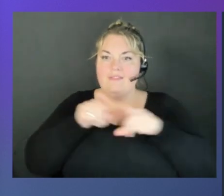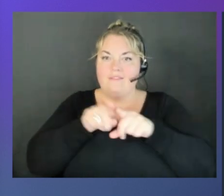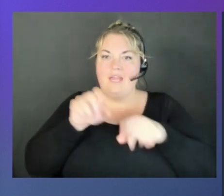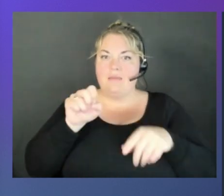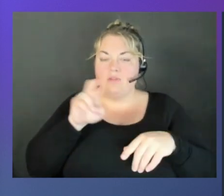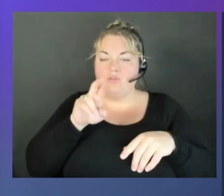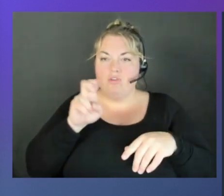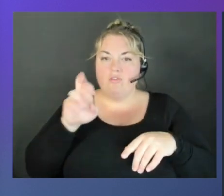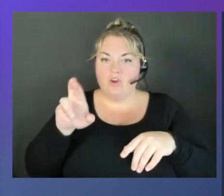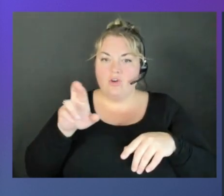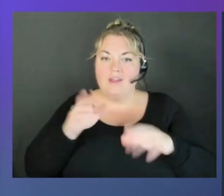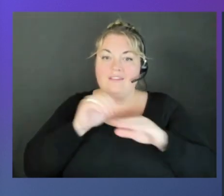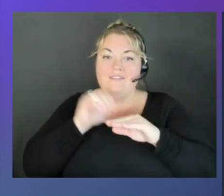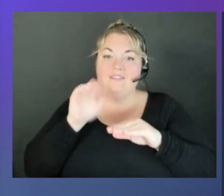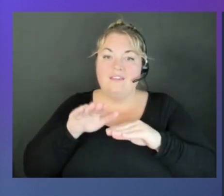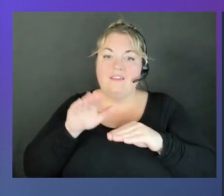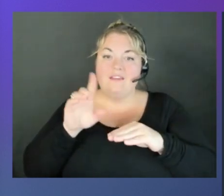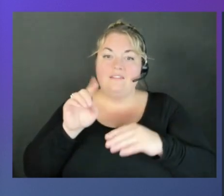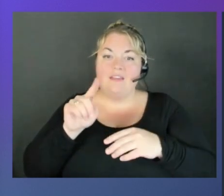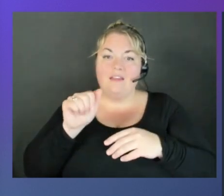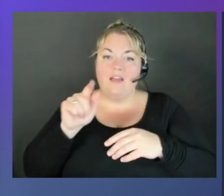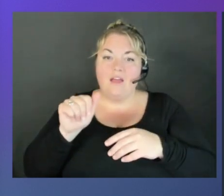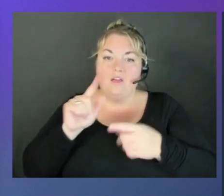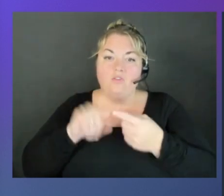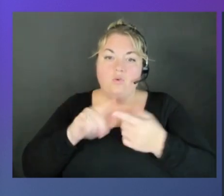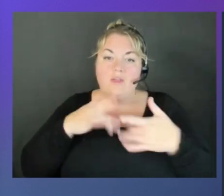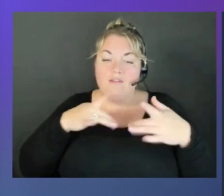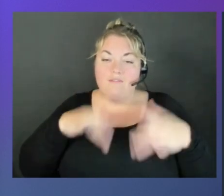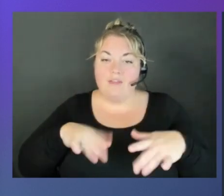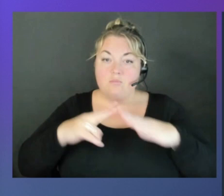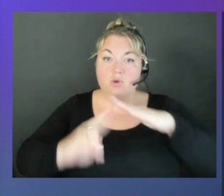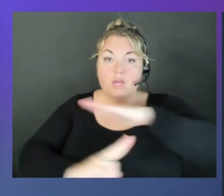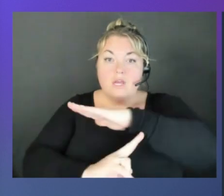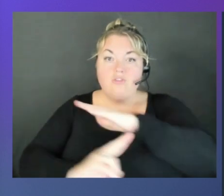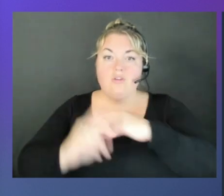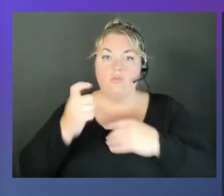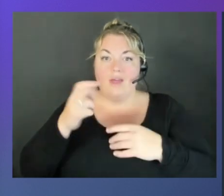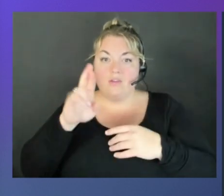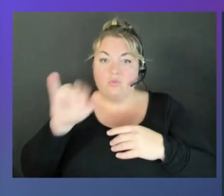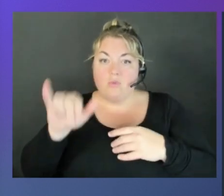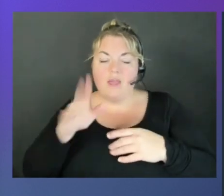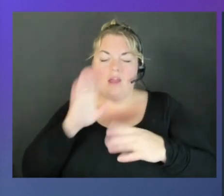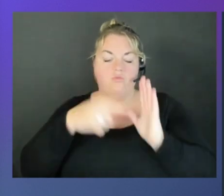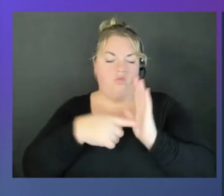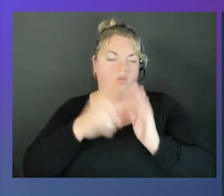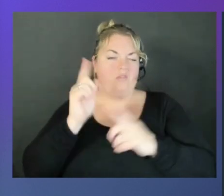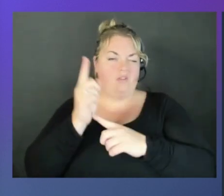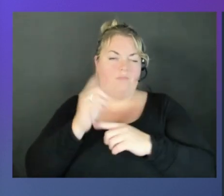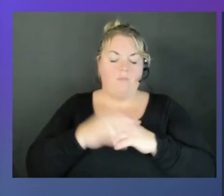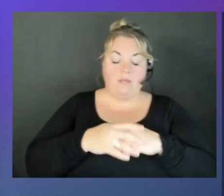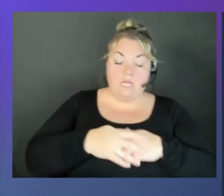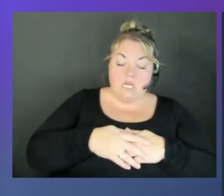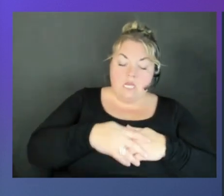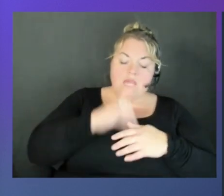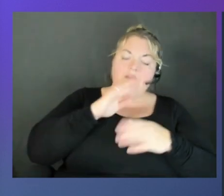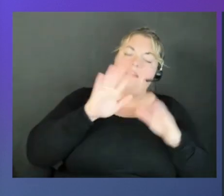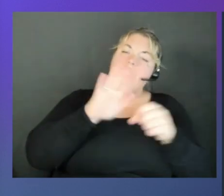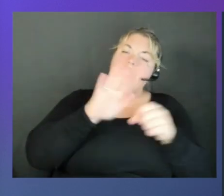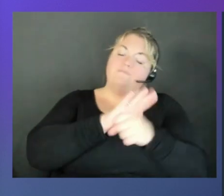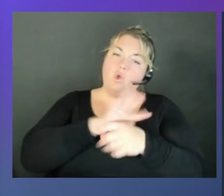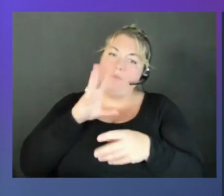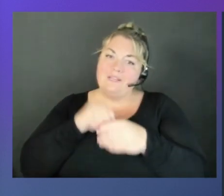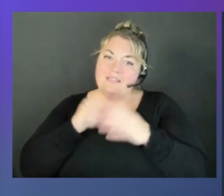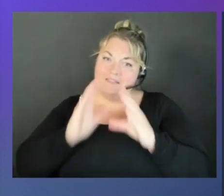sending data into EventBridge. It's sending data into X-Ray, and I'll show that in just a minute as well. So it's a full participant